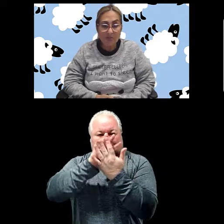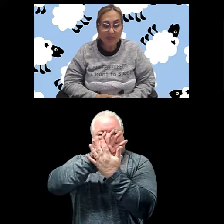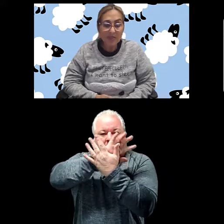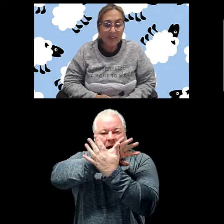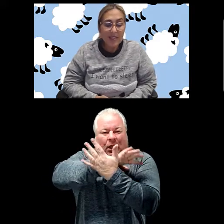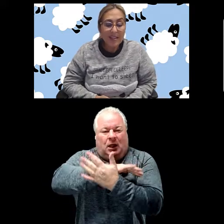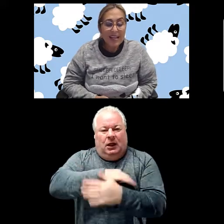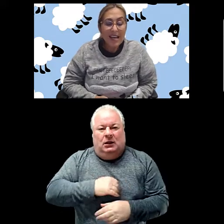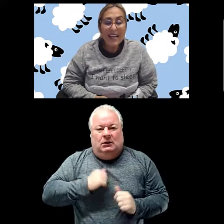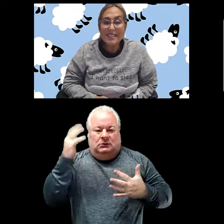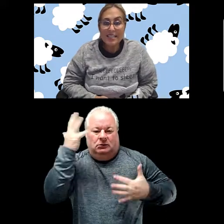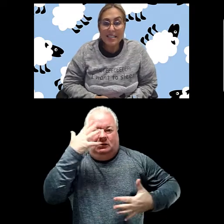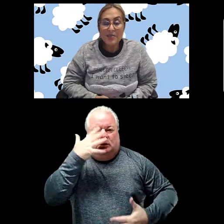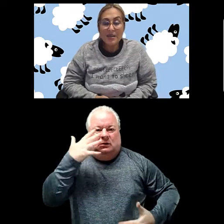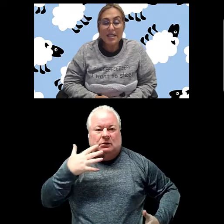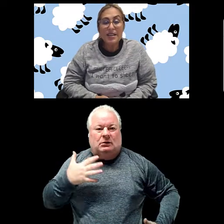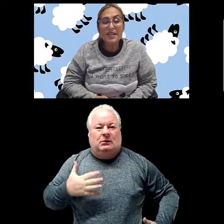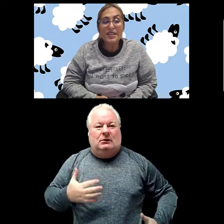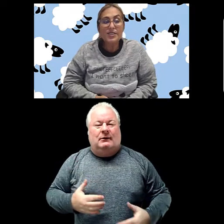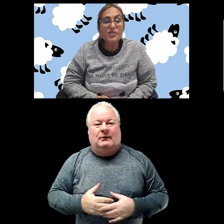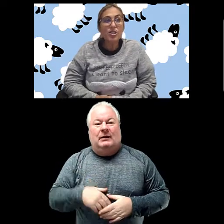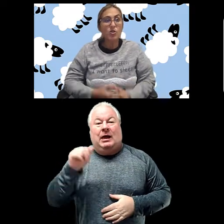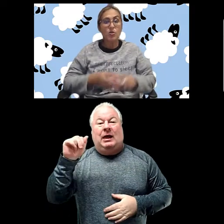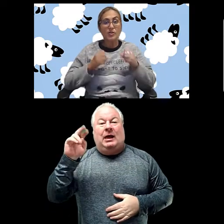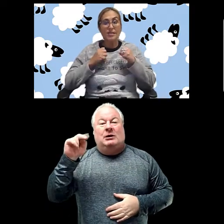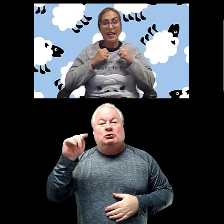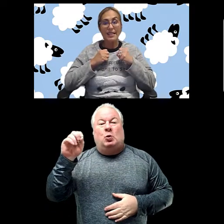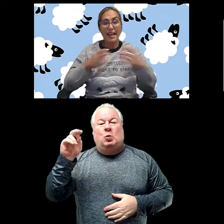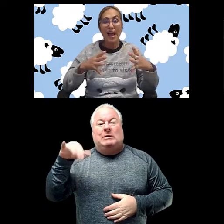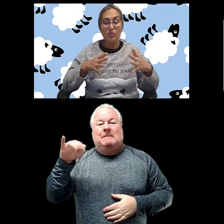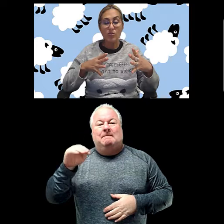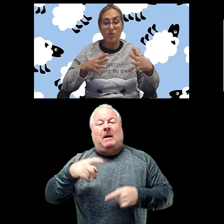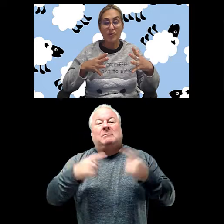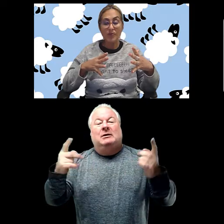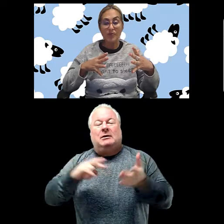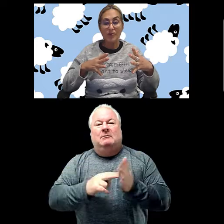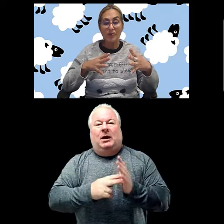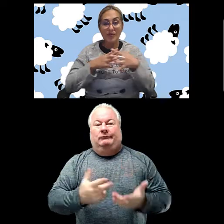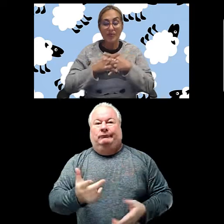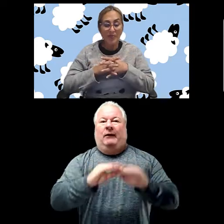camouflage. Antonym is to stand out.